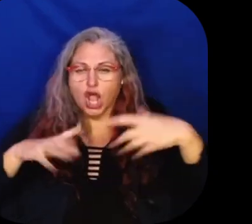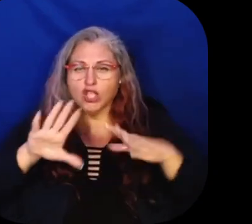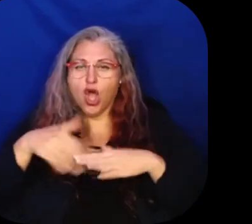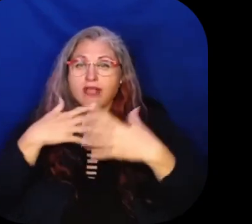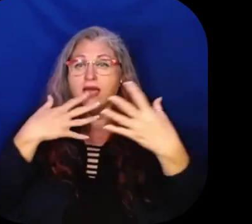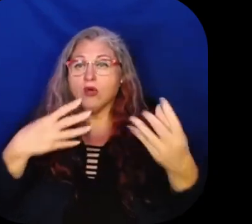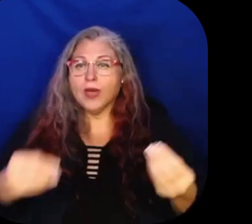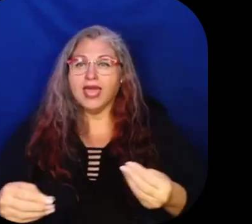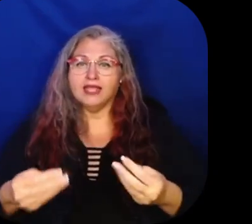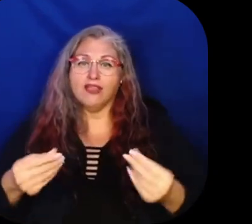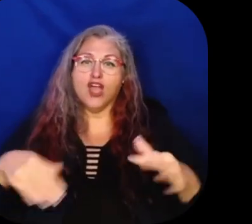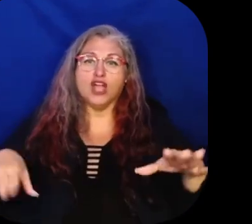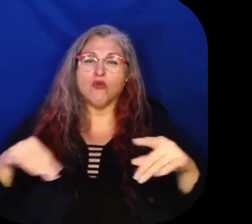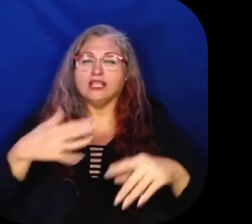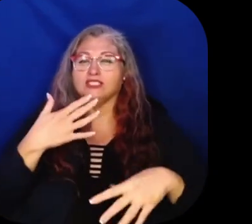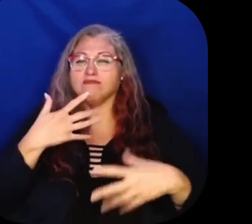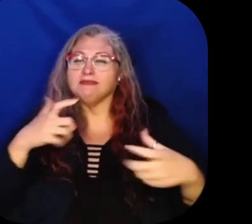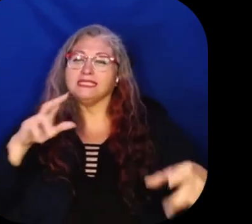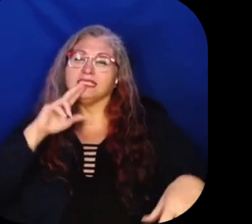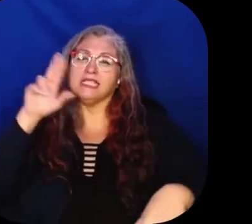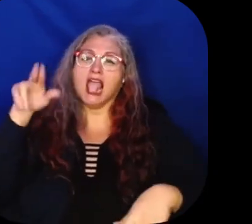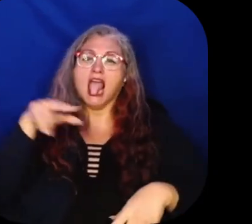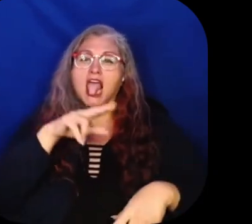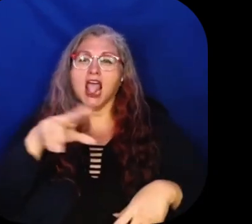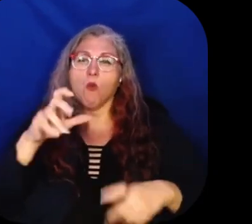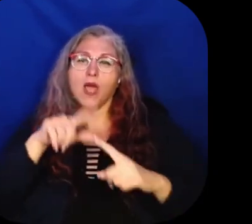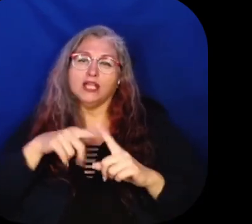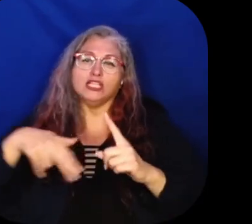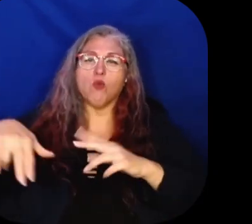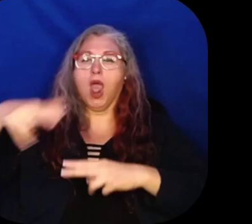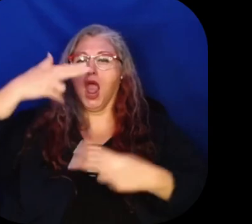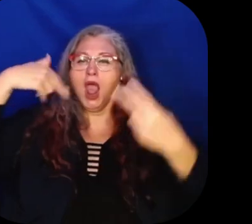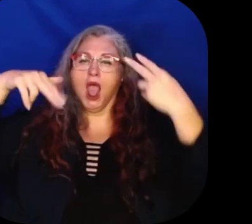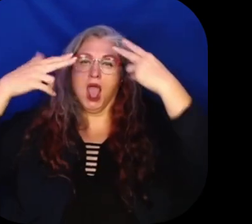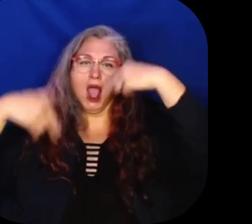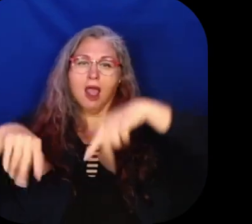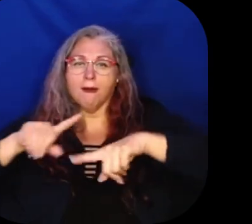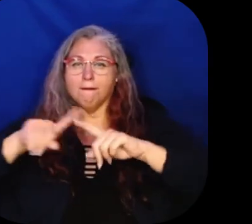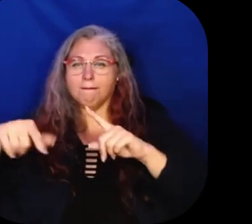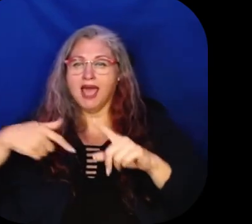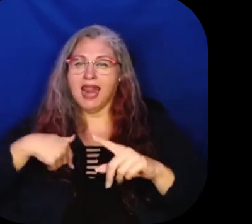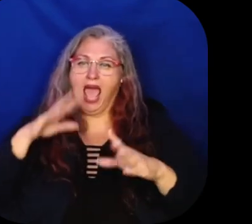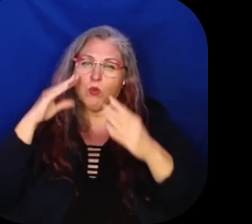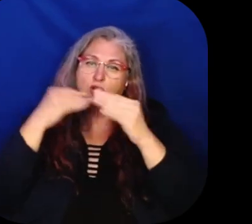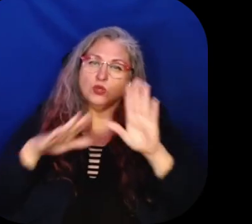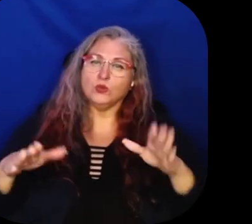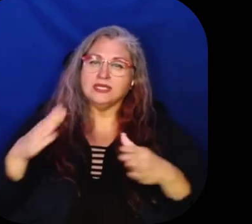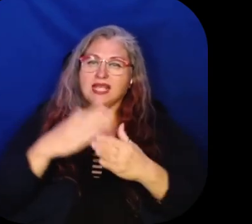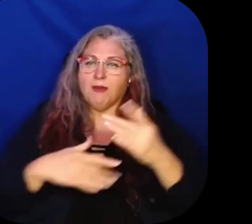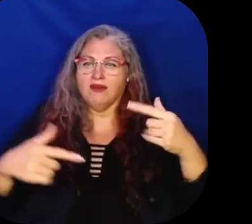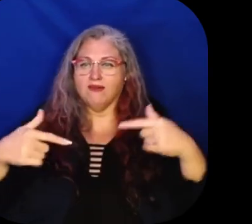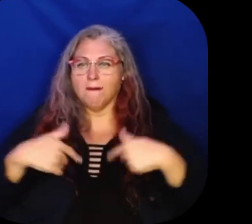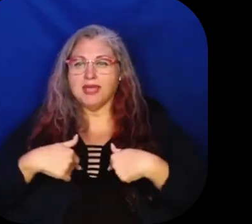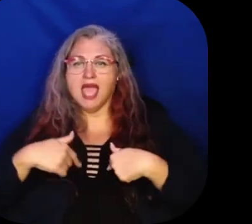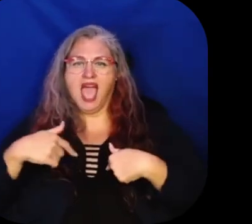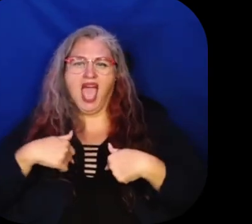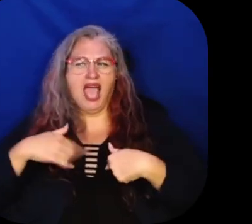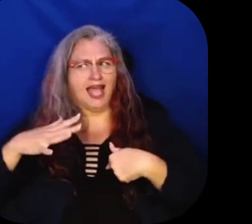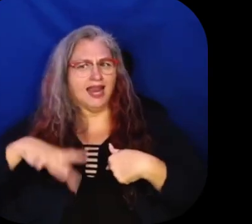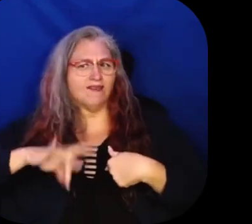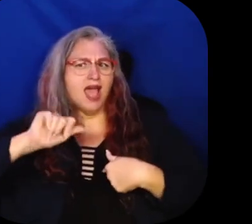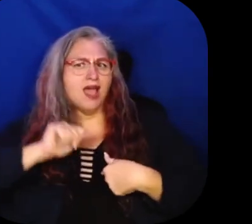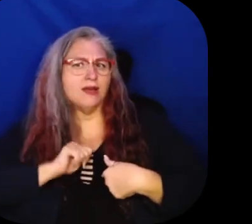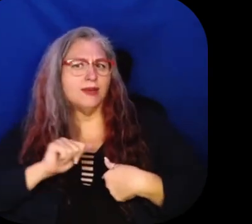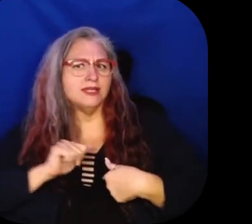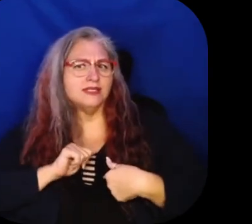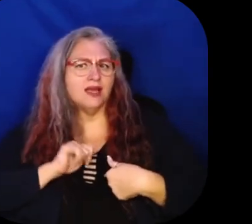ground's giant tongue aching to swirl all around me, but I shall lose some of me, and I kinda just found me. That